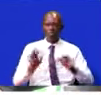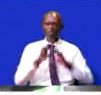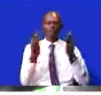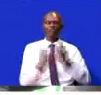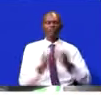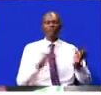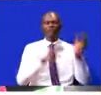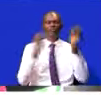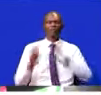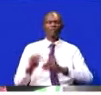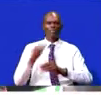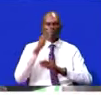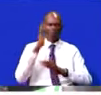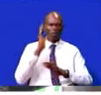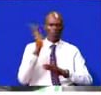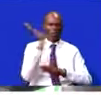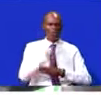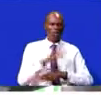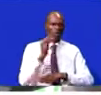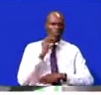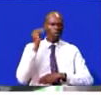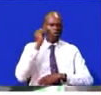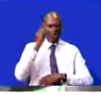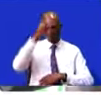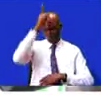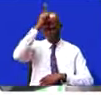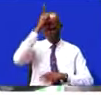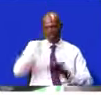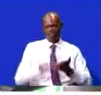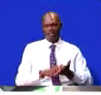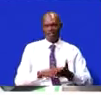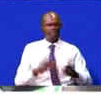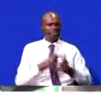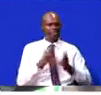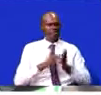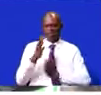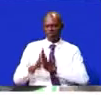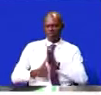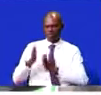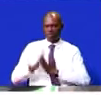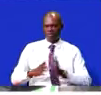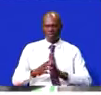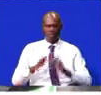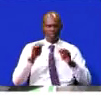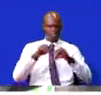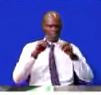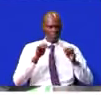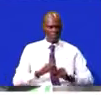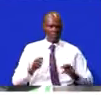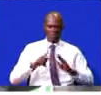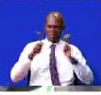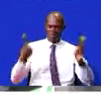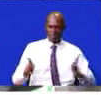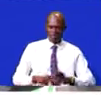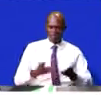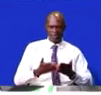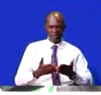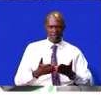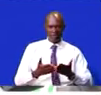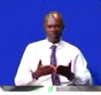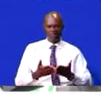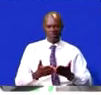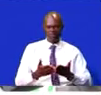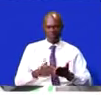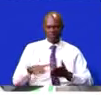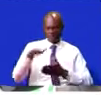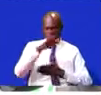the grave home, to take the casket home, prepare to bury in the cemetery. Please.